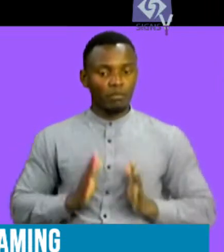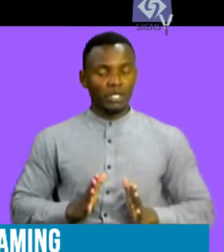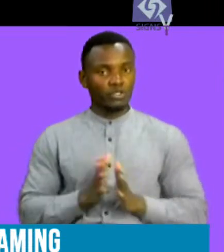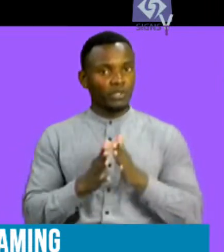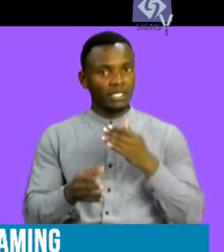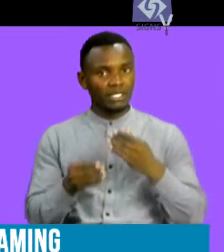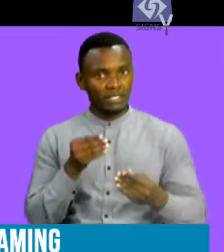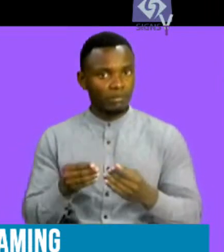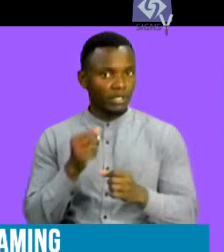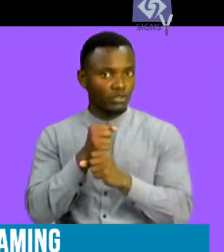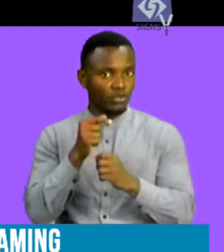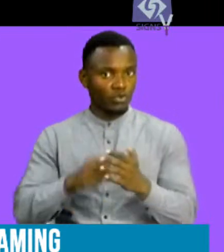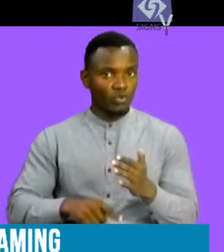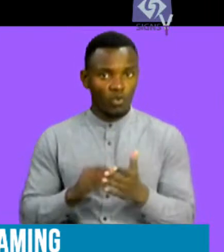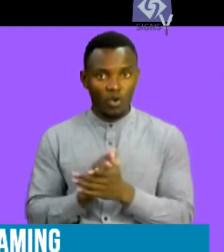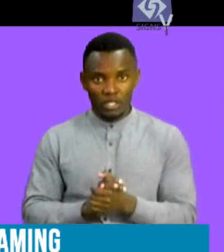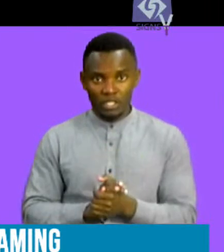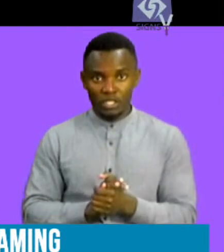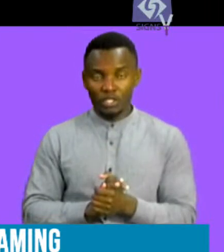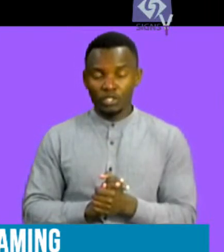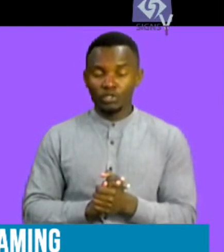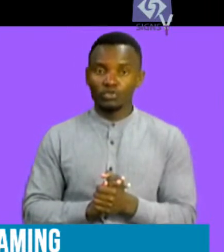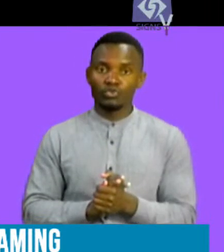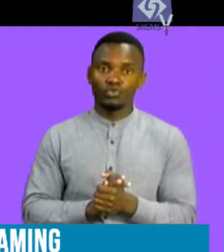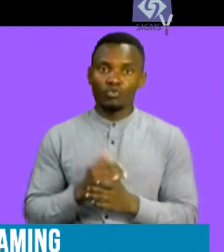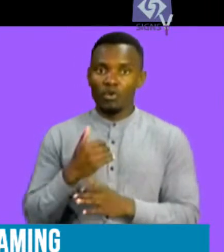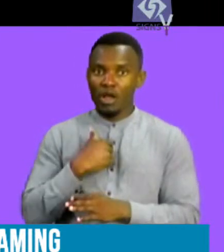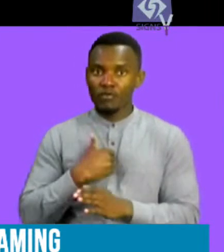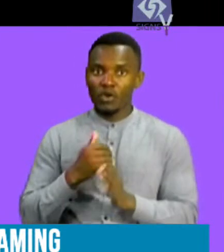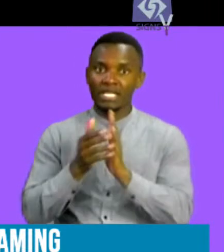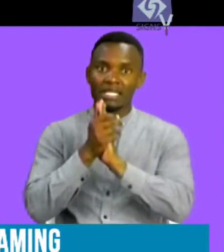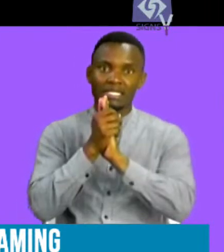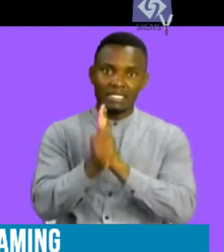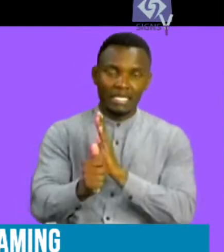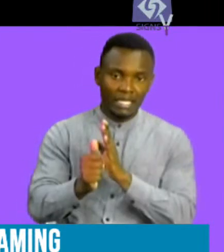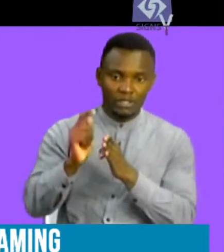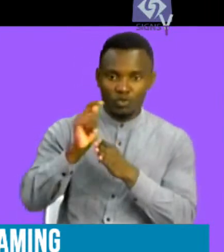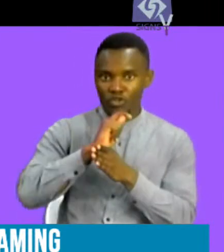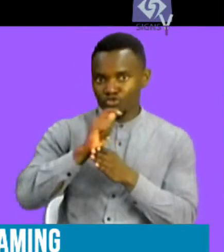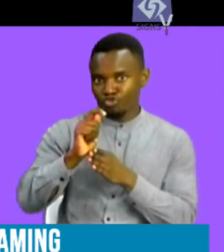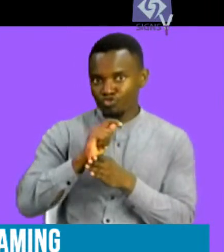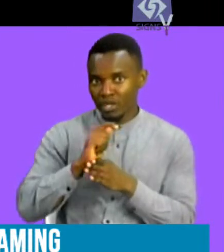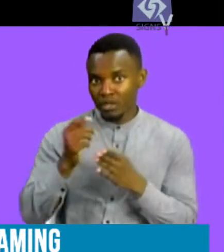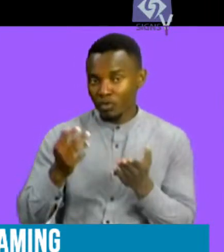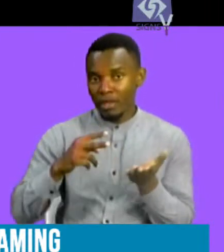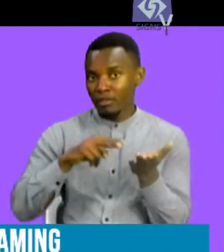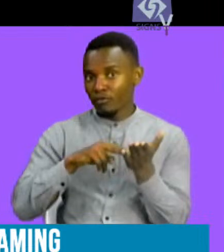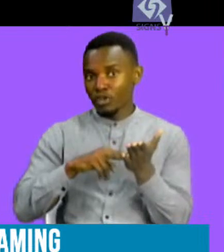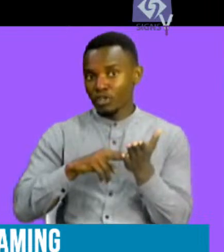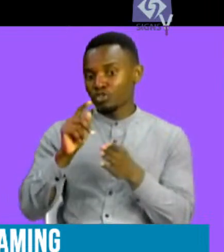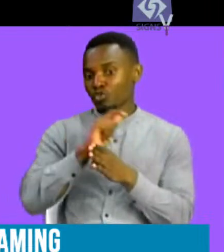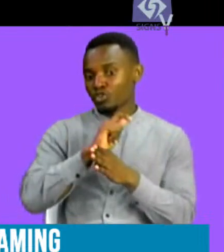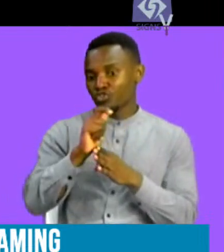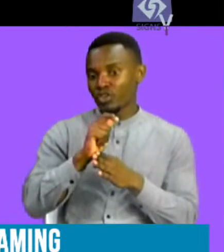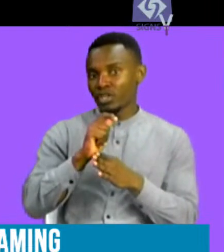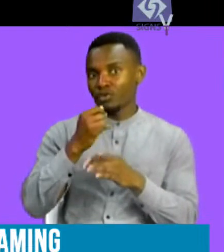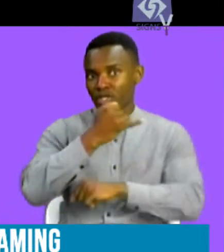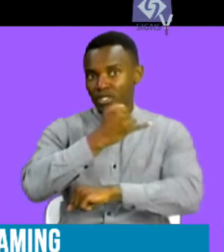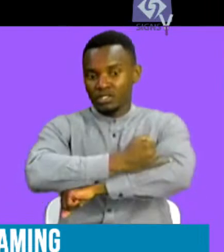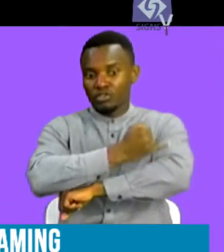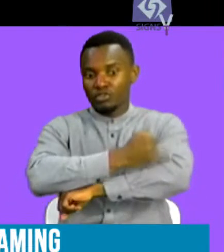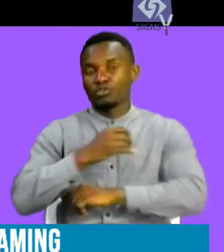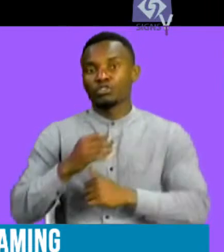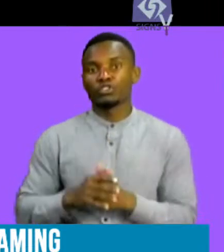go or to undergo skills training in the vocational training institutions. We have also worked